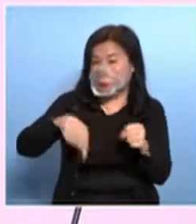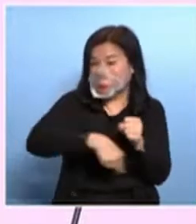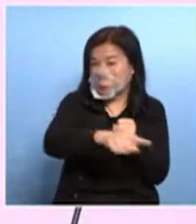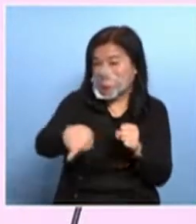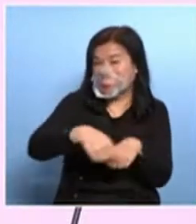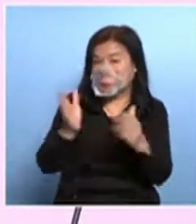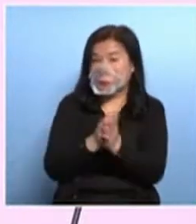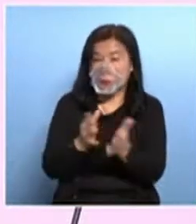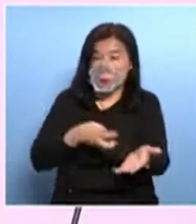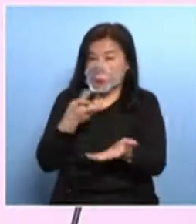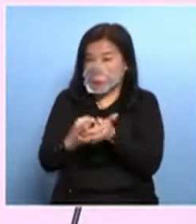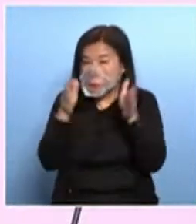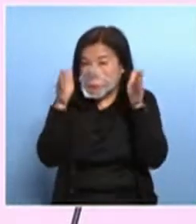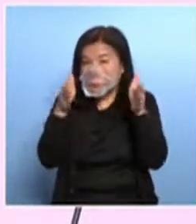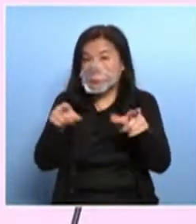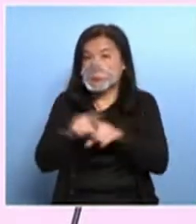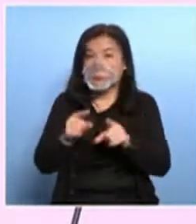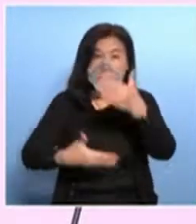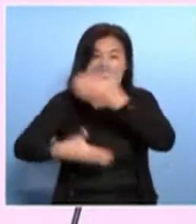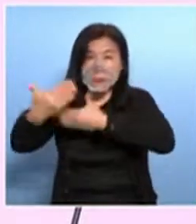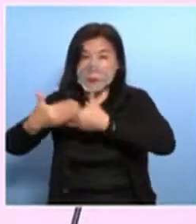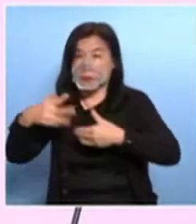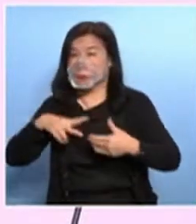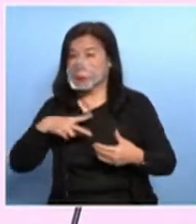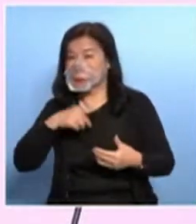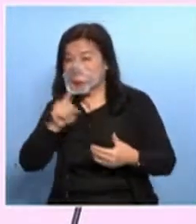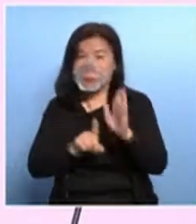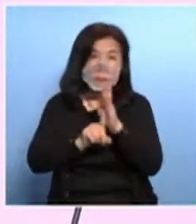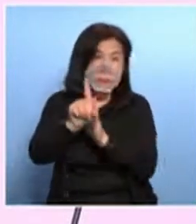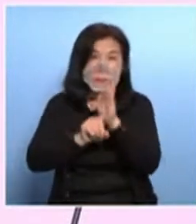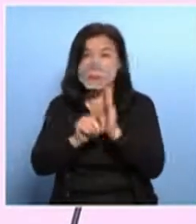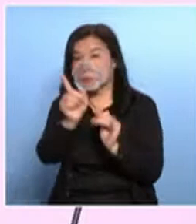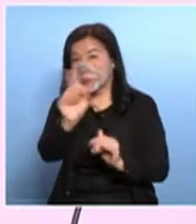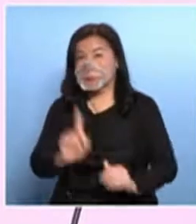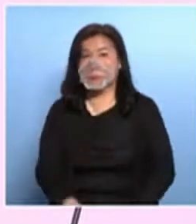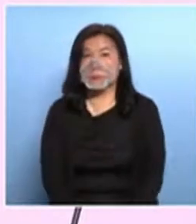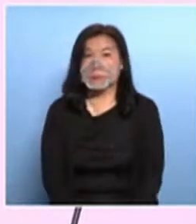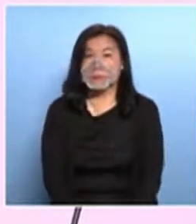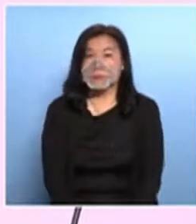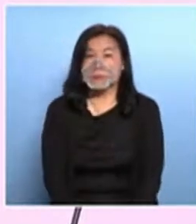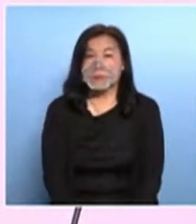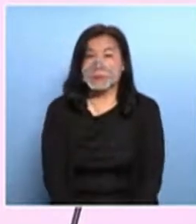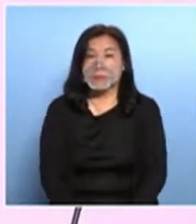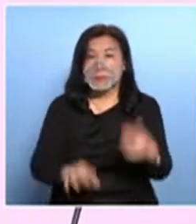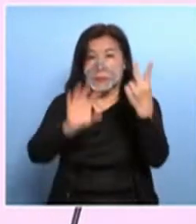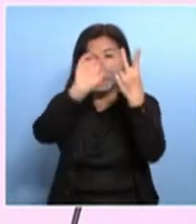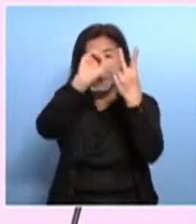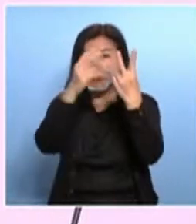no efforts in increasing land supply and closely monitor the property market development.